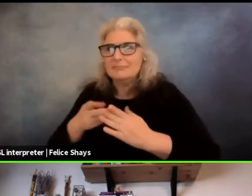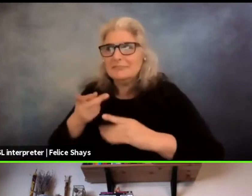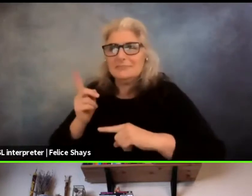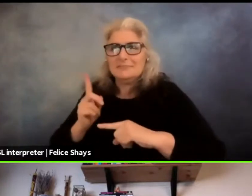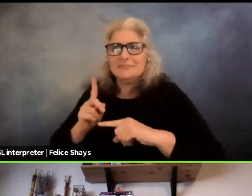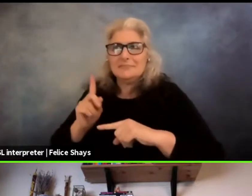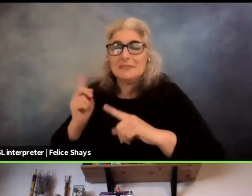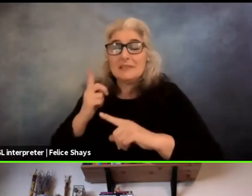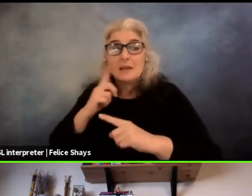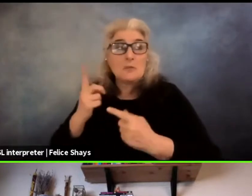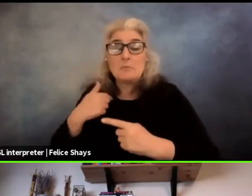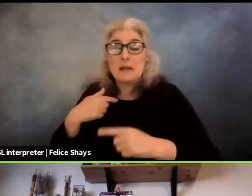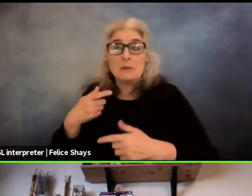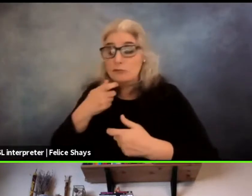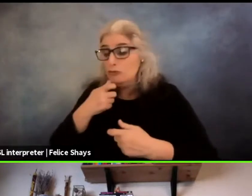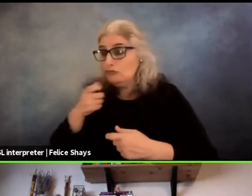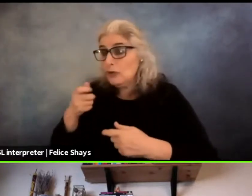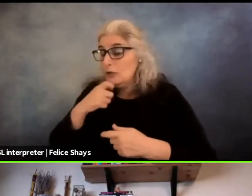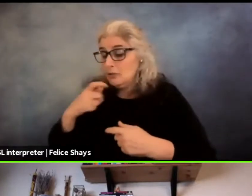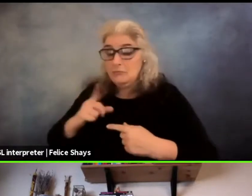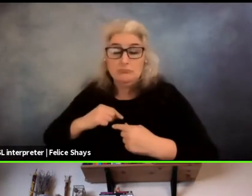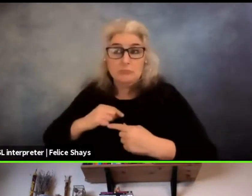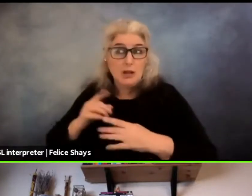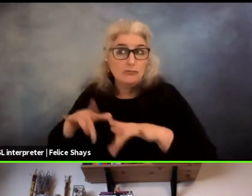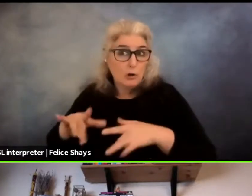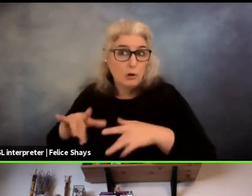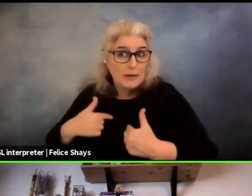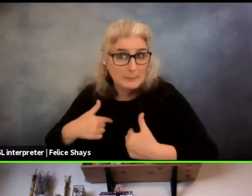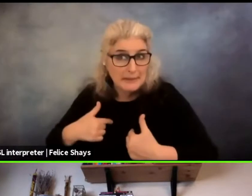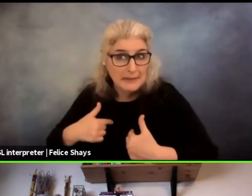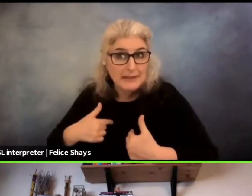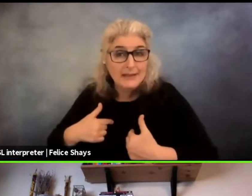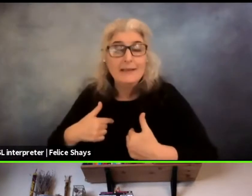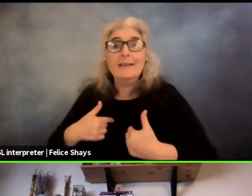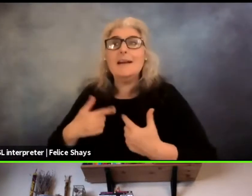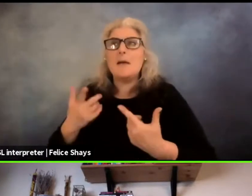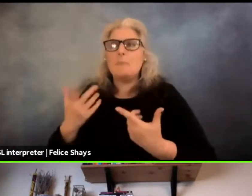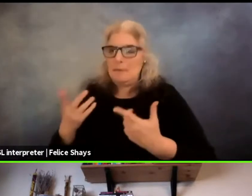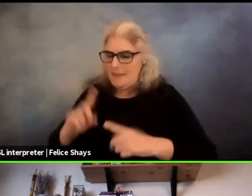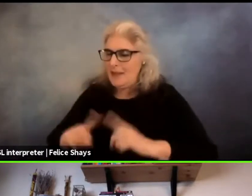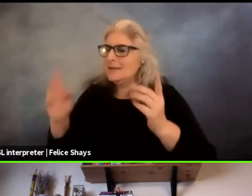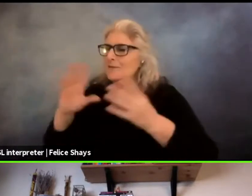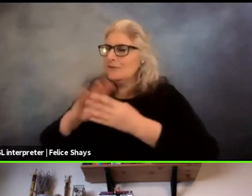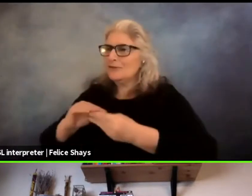someone's recording me, which is not the case. But in the internet, it's the opposite. So maybe that's